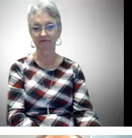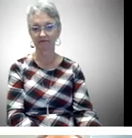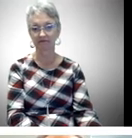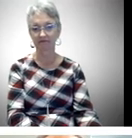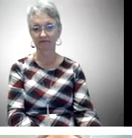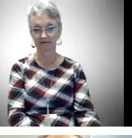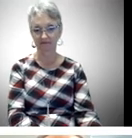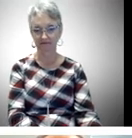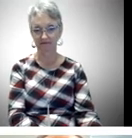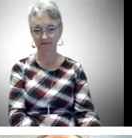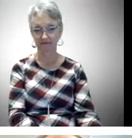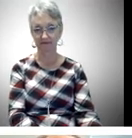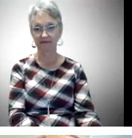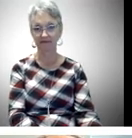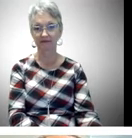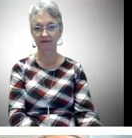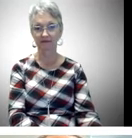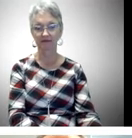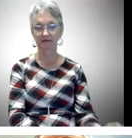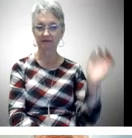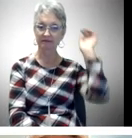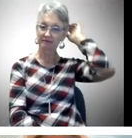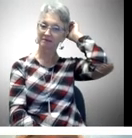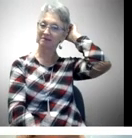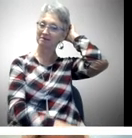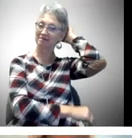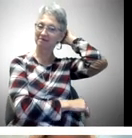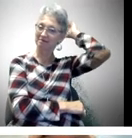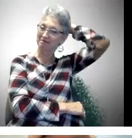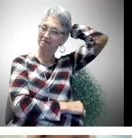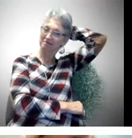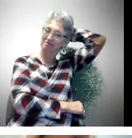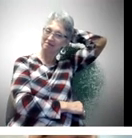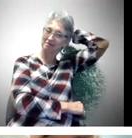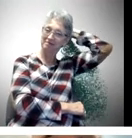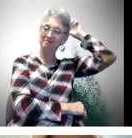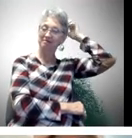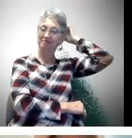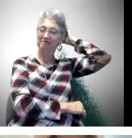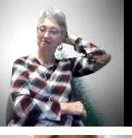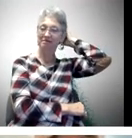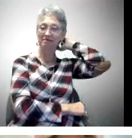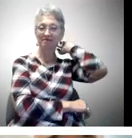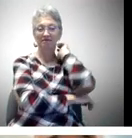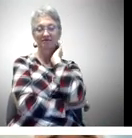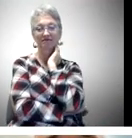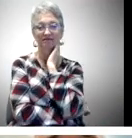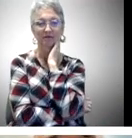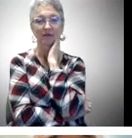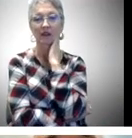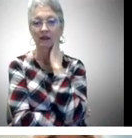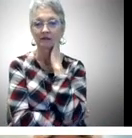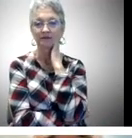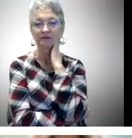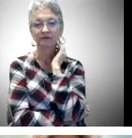getting into ethics for the lawyers, and I'll be quick on this. First of all, the lawyer has